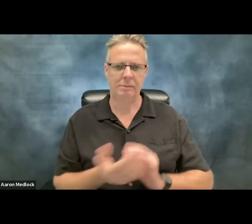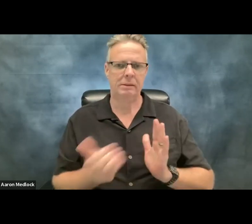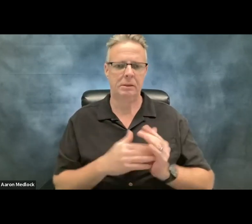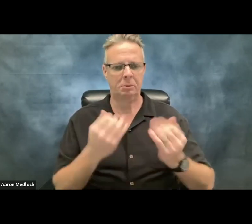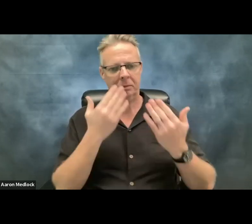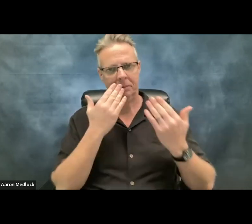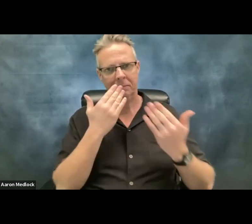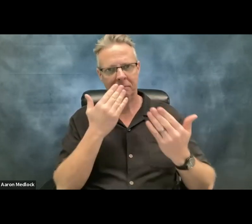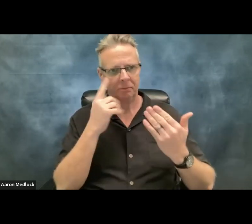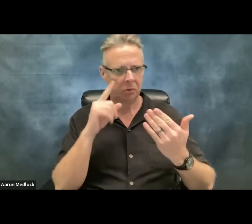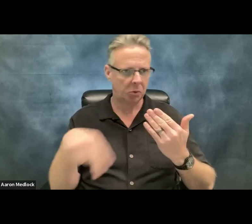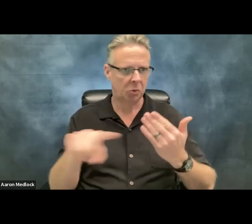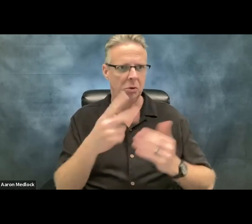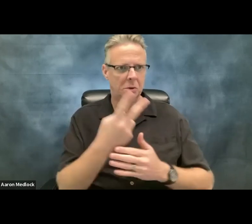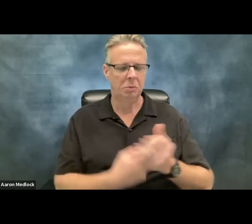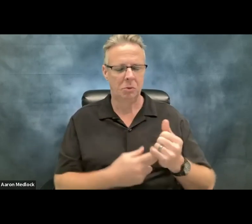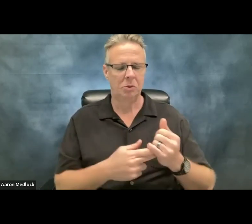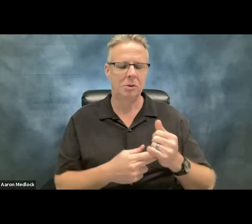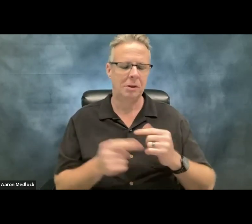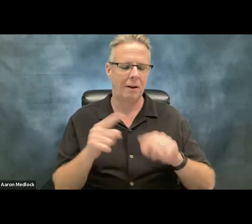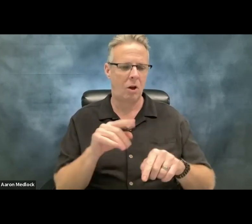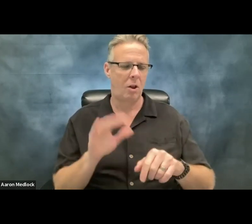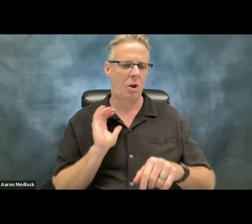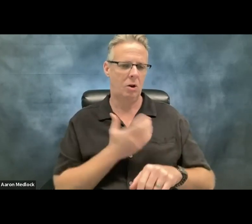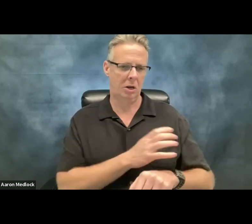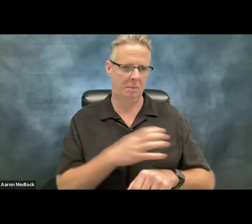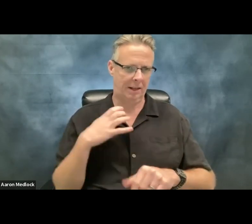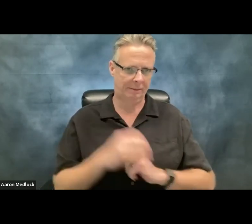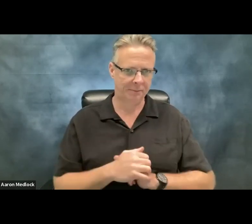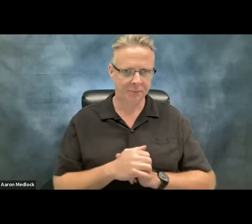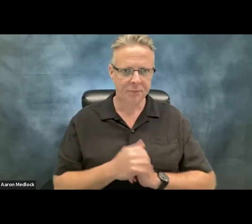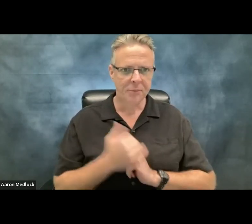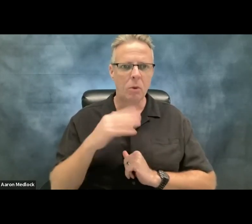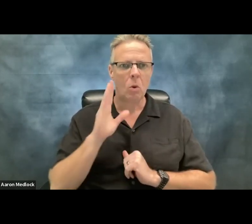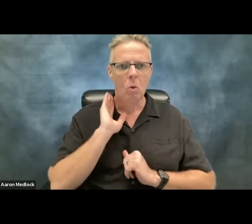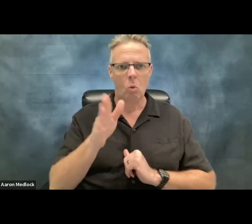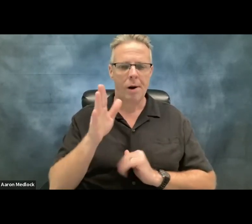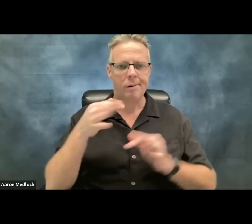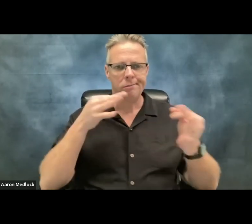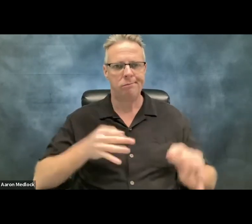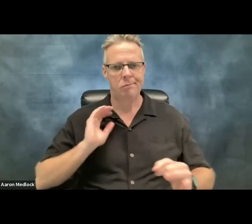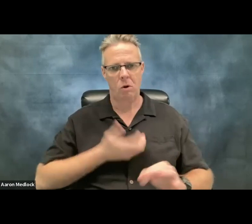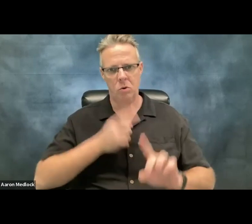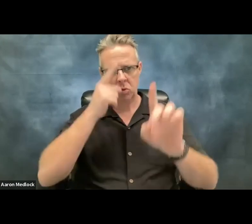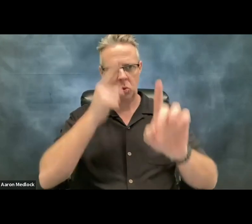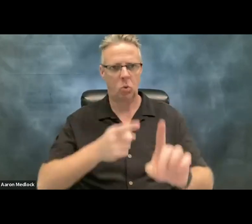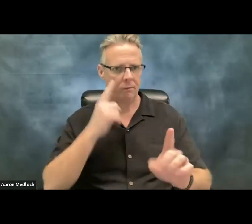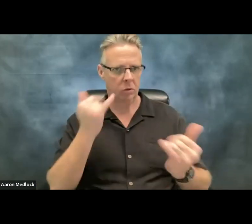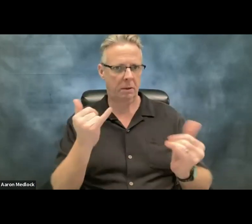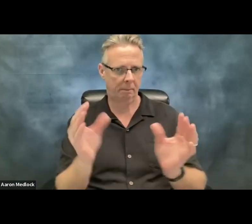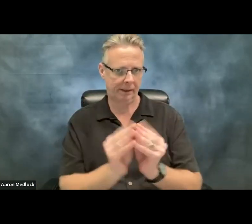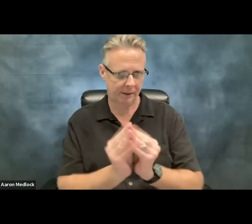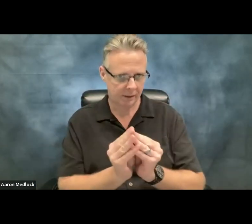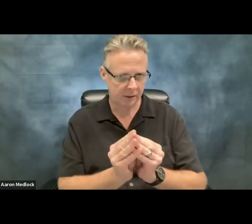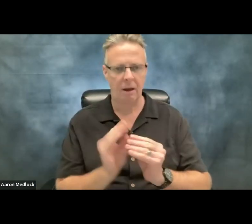thrilled to have you both on the CRIS committee. I'm going to walk you through the objectives for today's meeting and